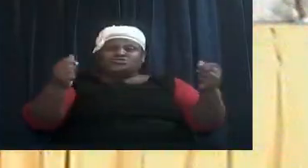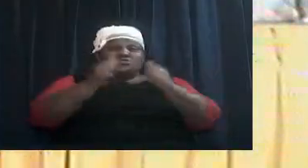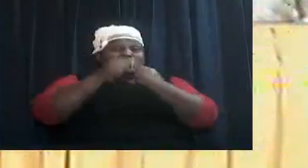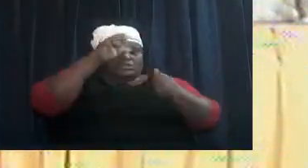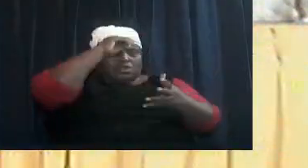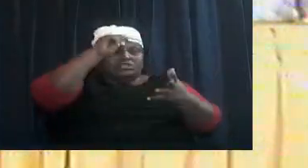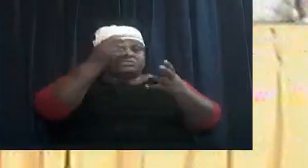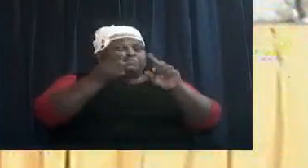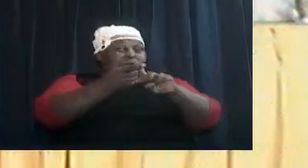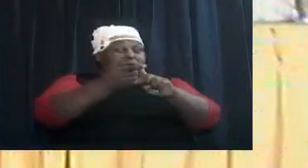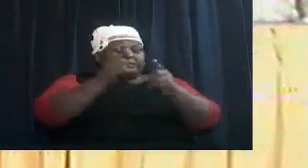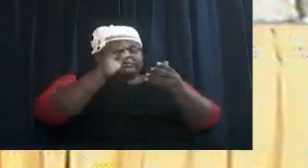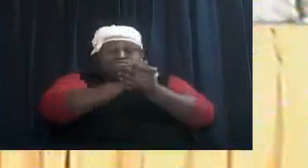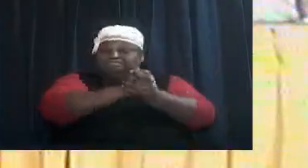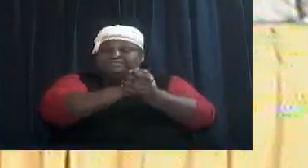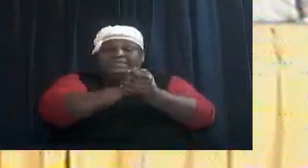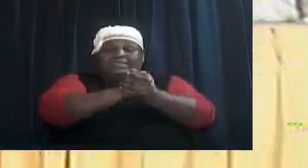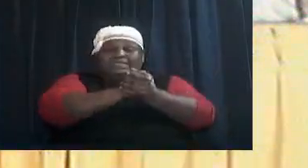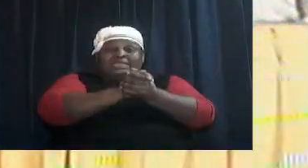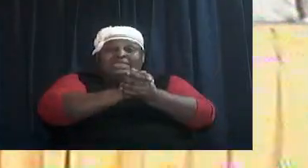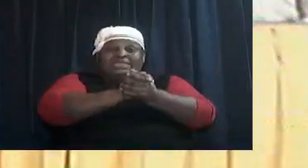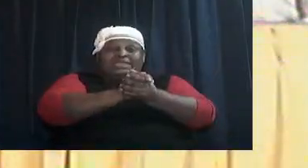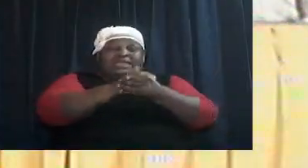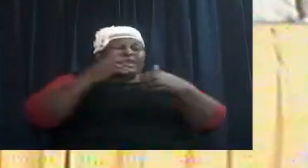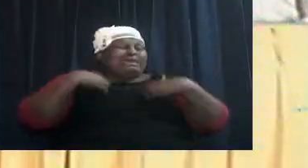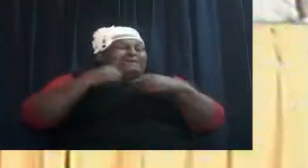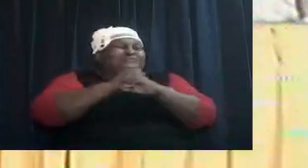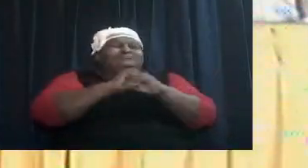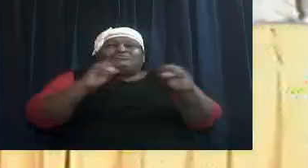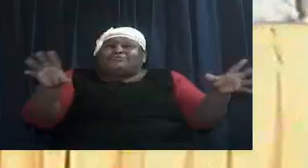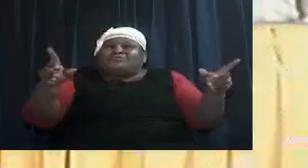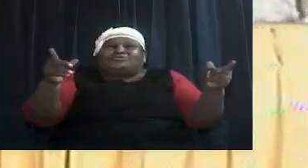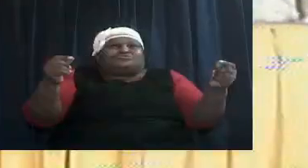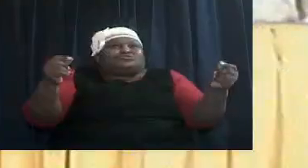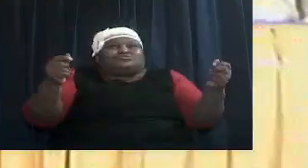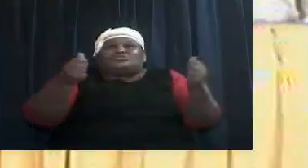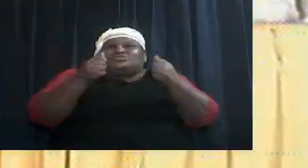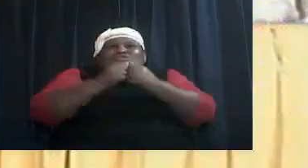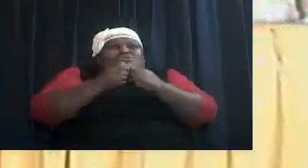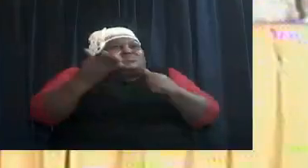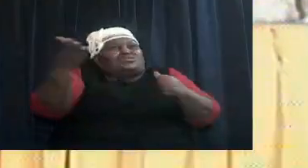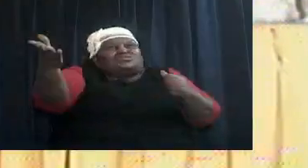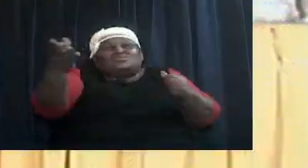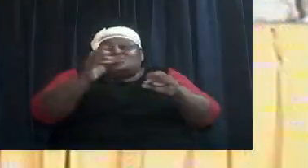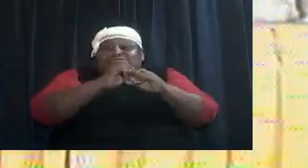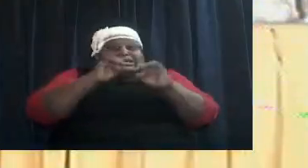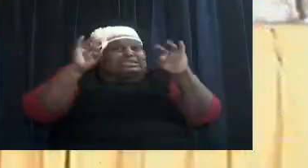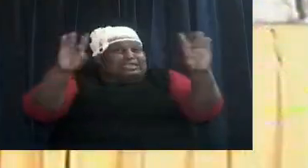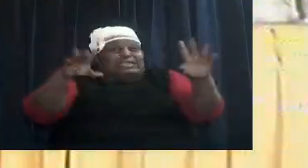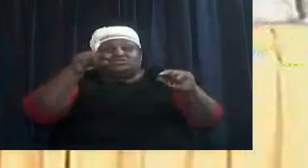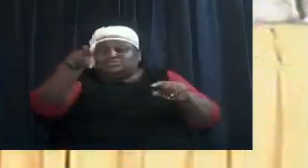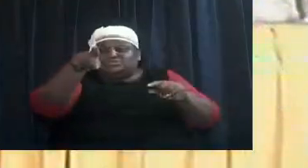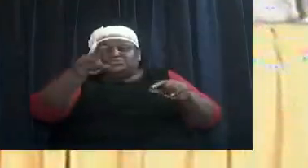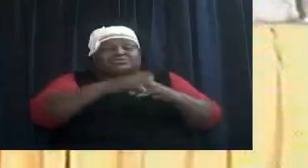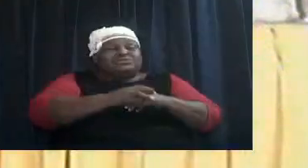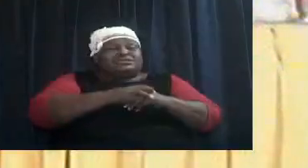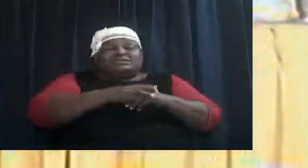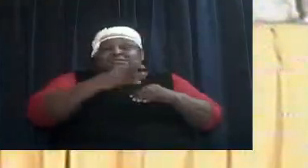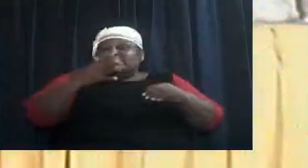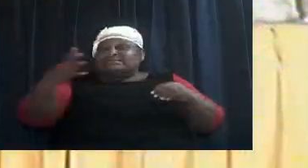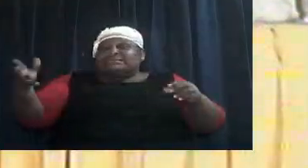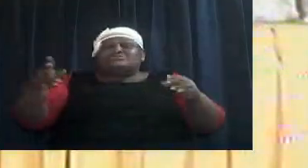attraction of her husband. It has nothing to do with them that like you. The thing about Judah is that it is